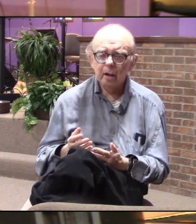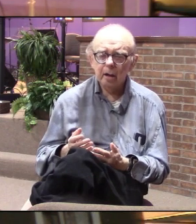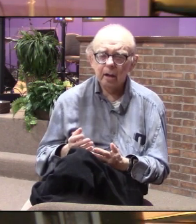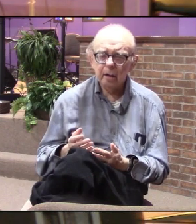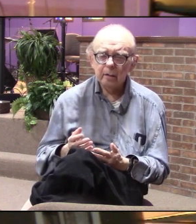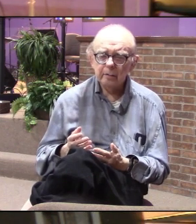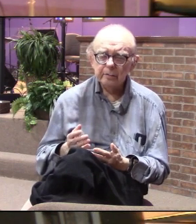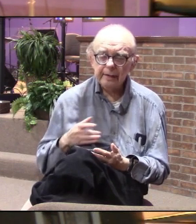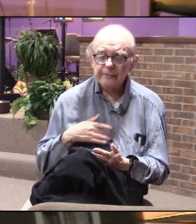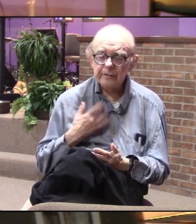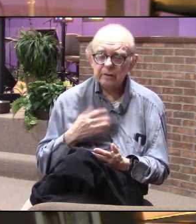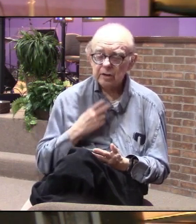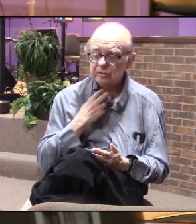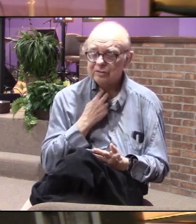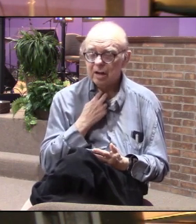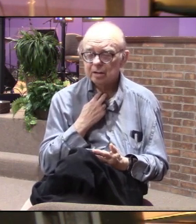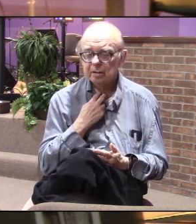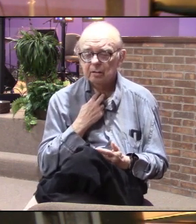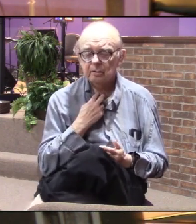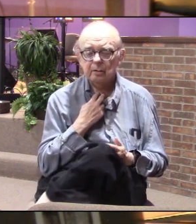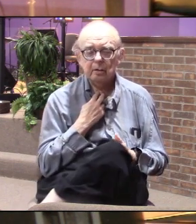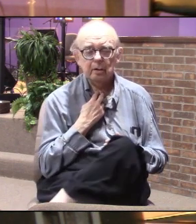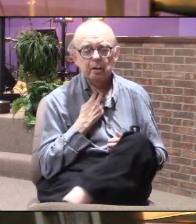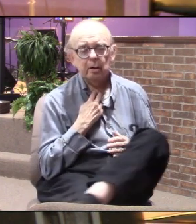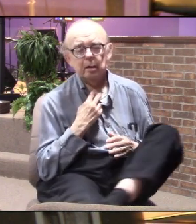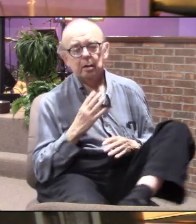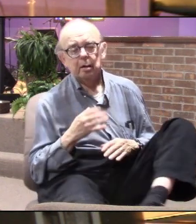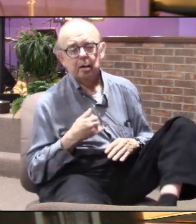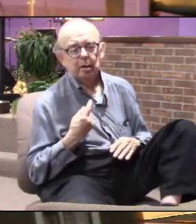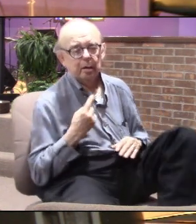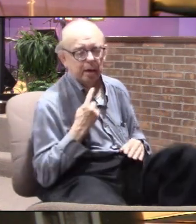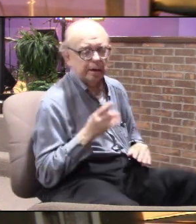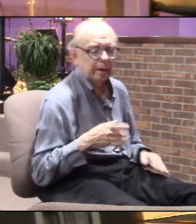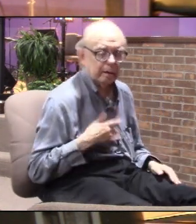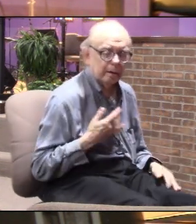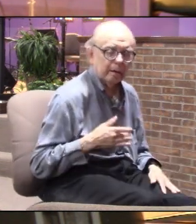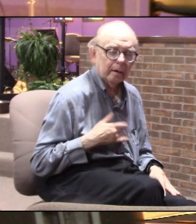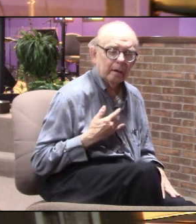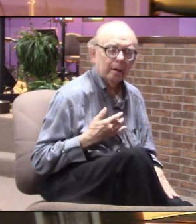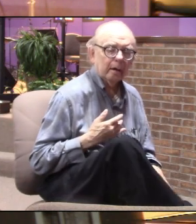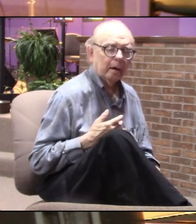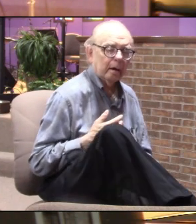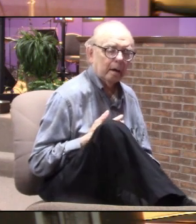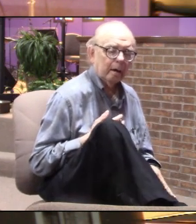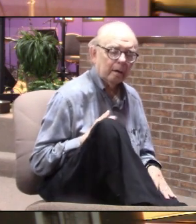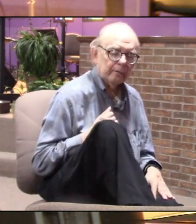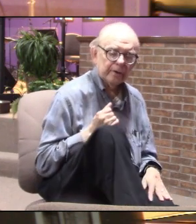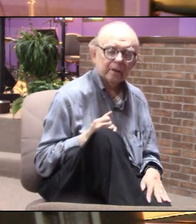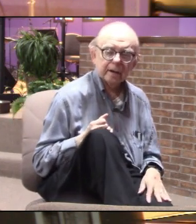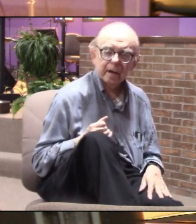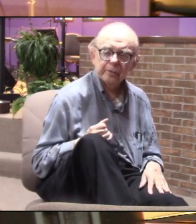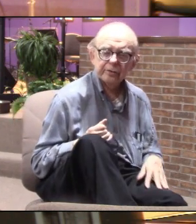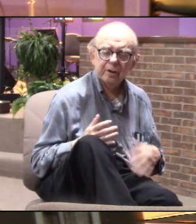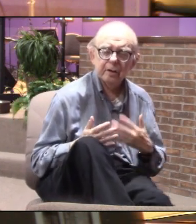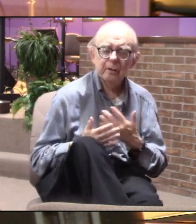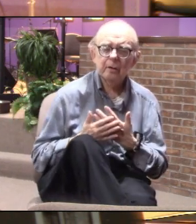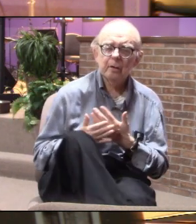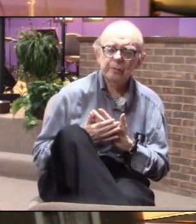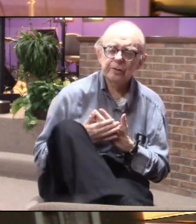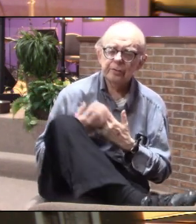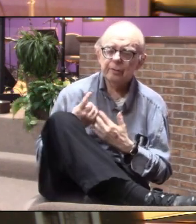you're feeling trapped, where Jonah said I felt locked in a prison